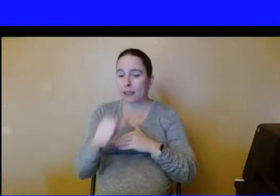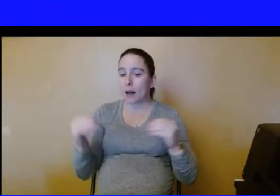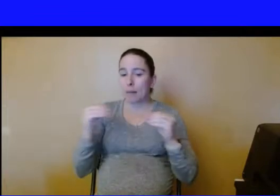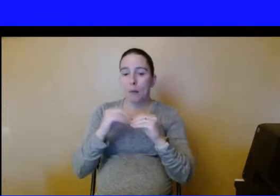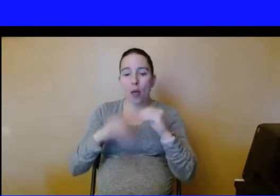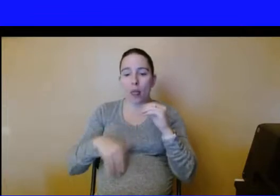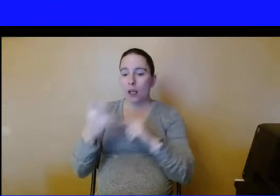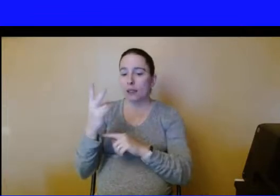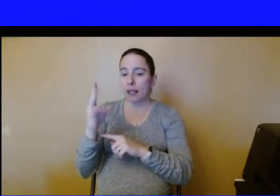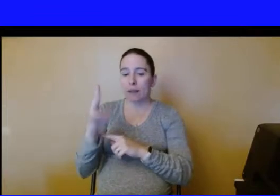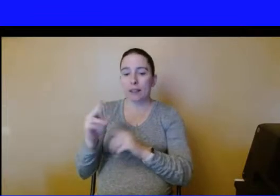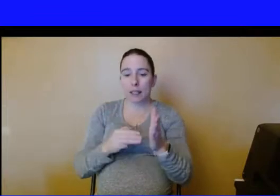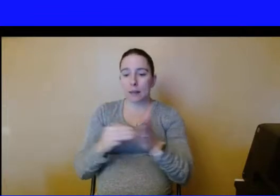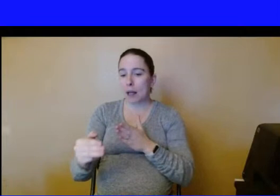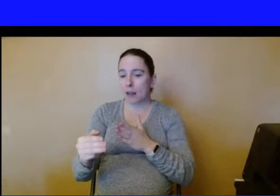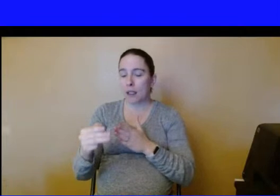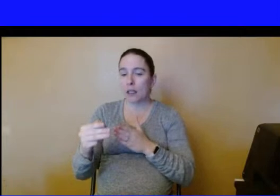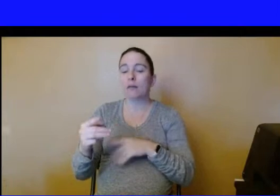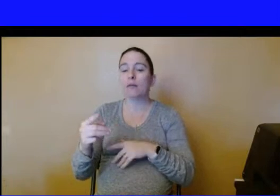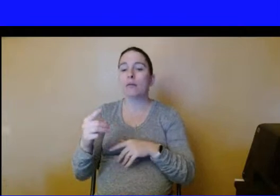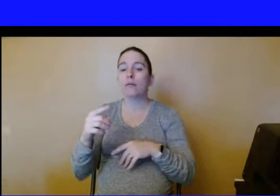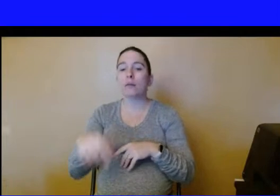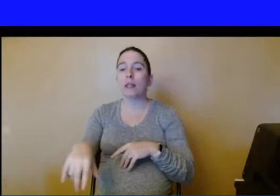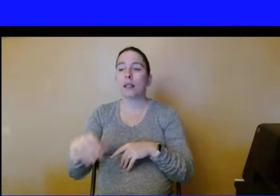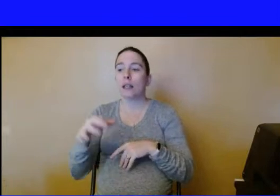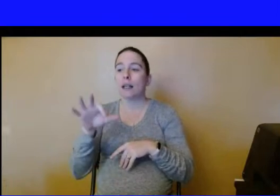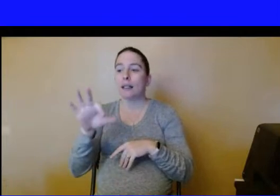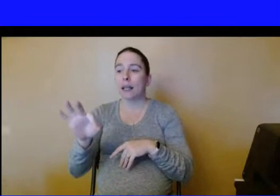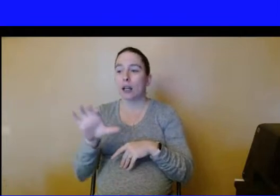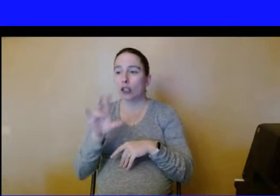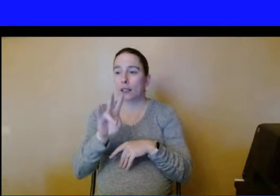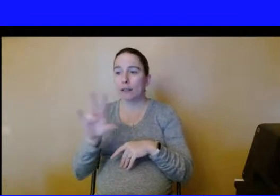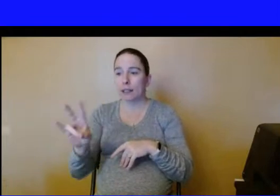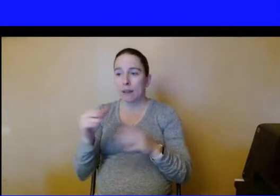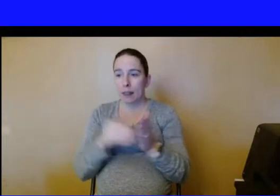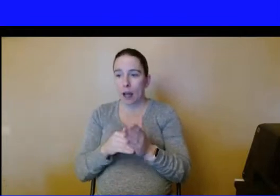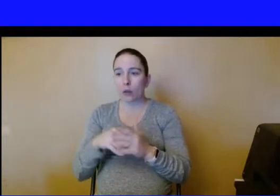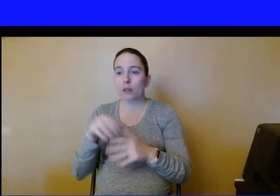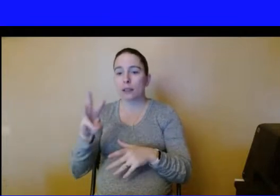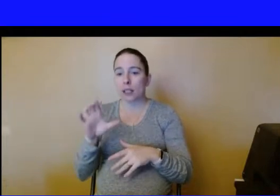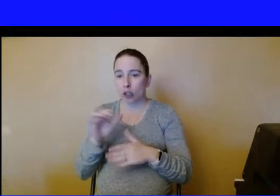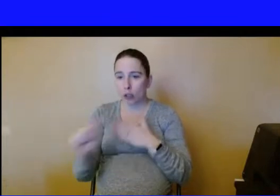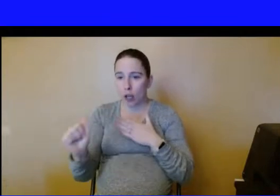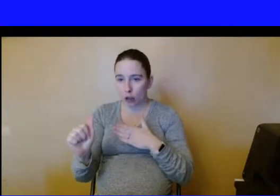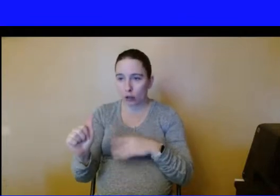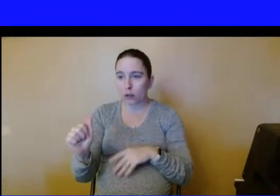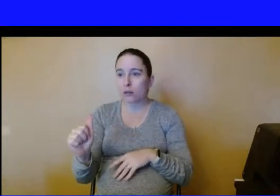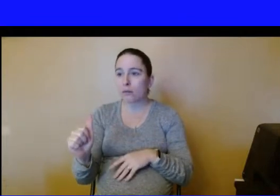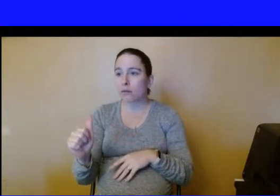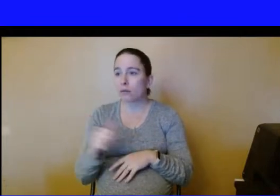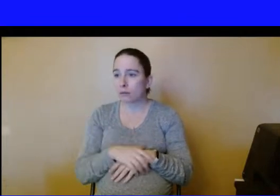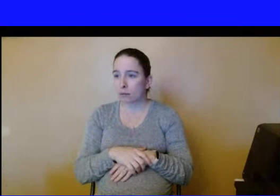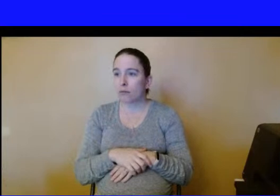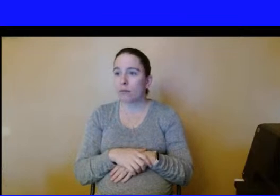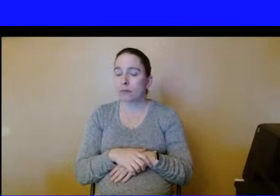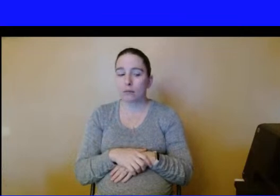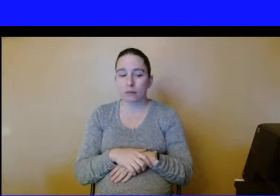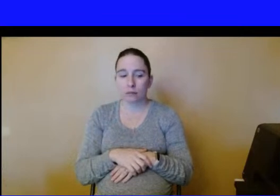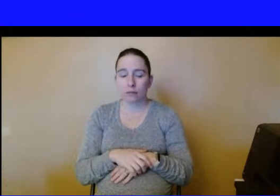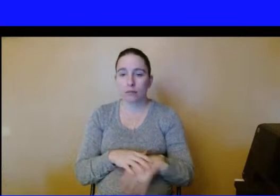high utilizers of acute care services, but are not often engaged in ongoing ambulatory behavioral health